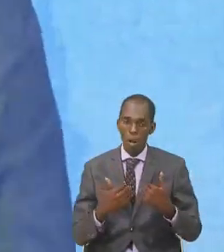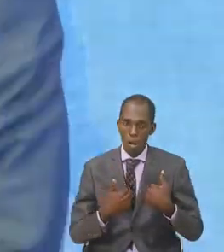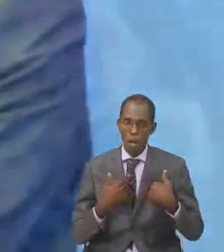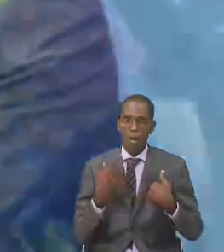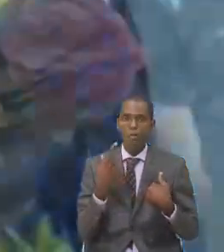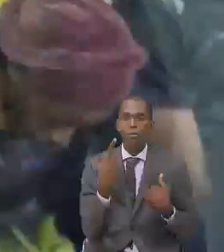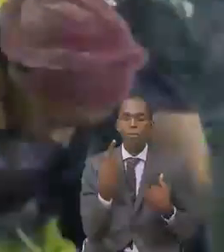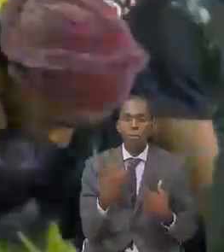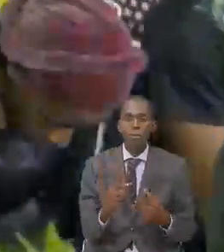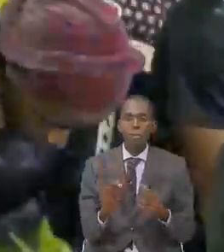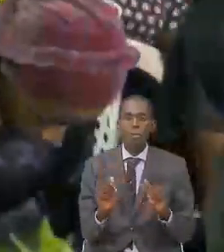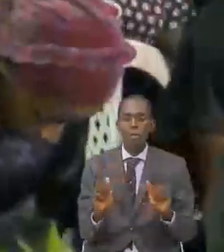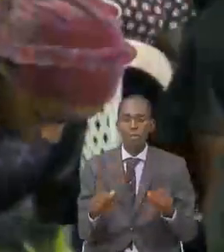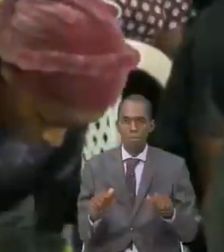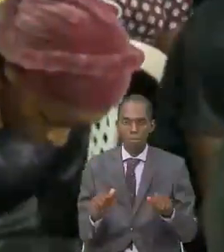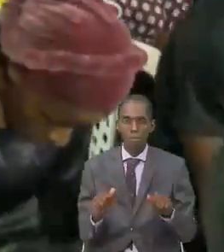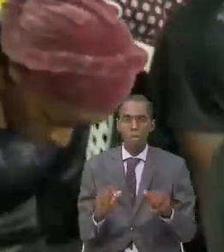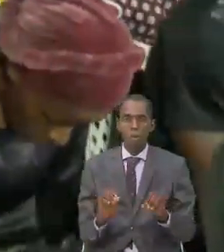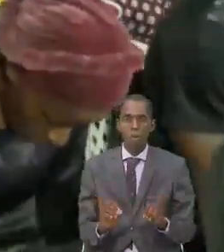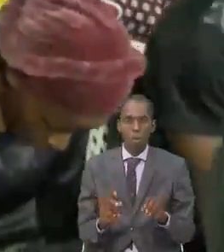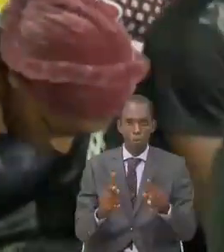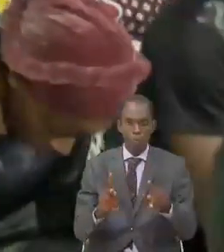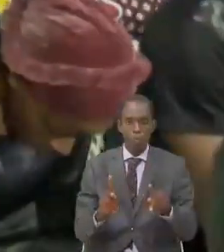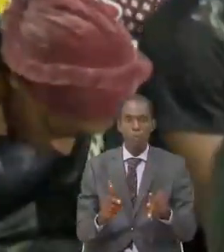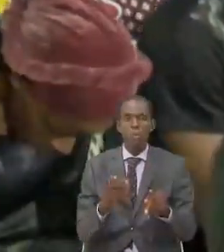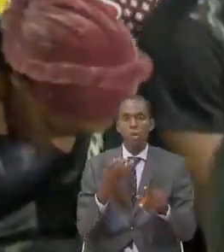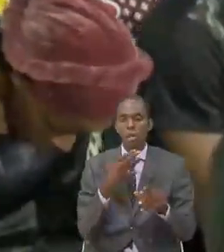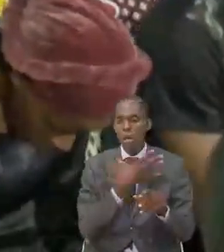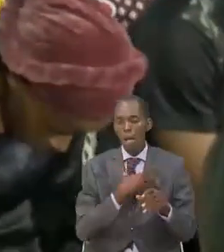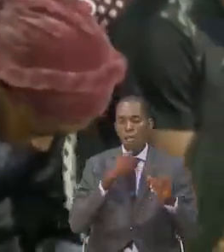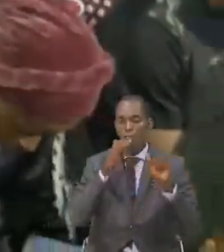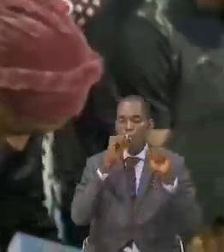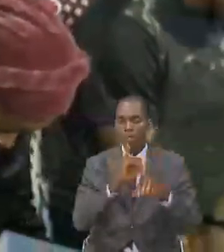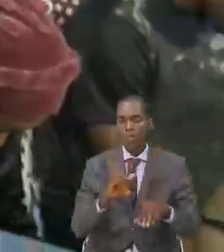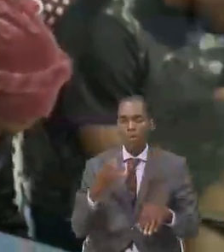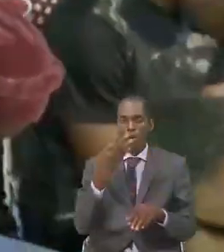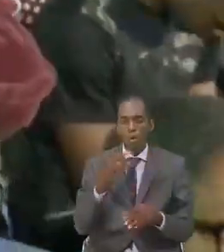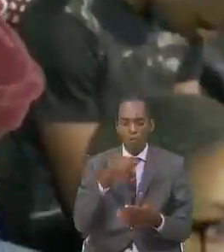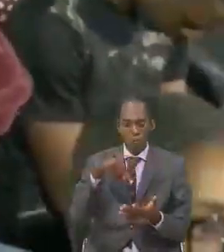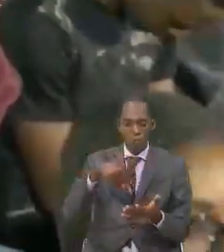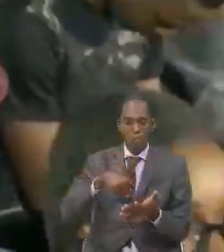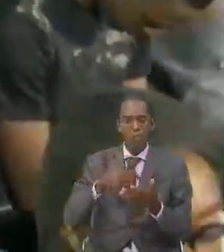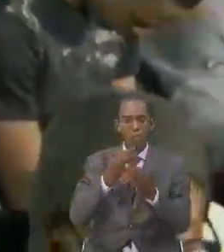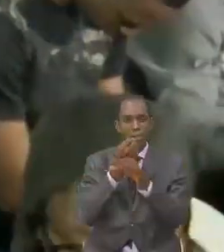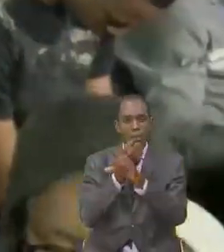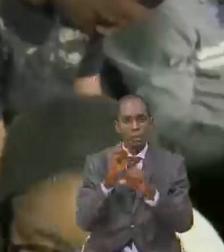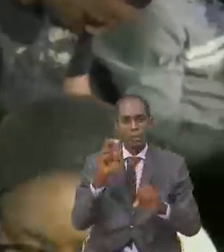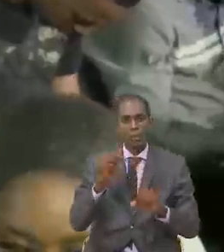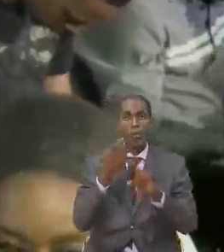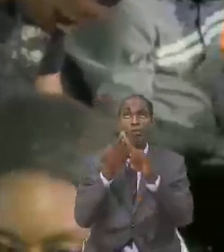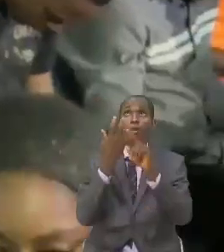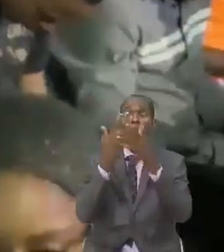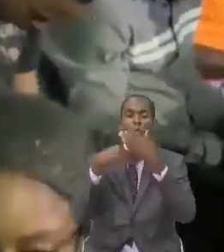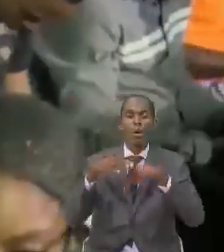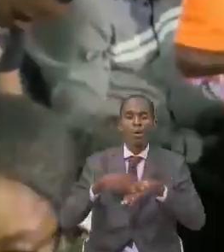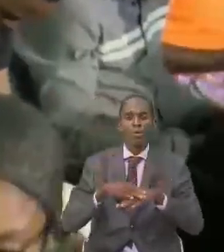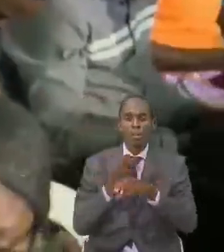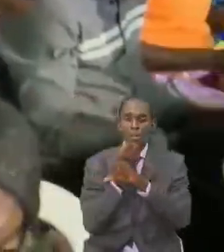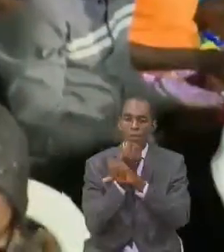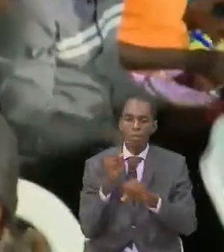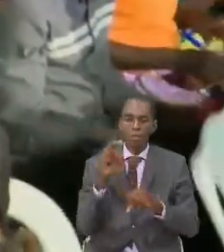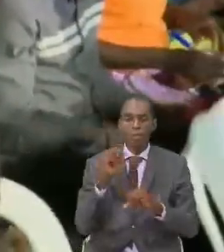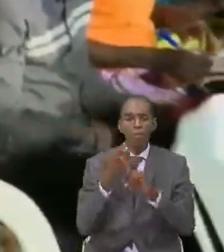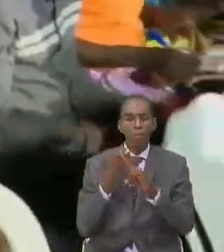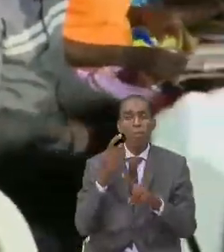time you want to have the benefit, you want to have the blessing of this